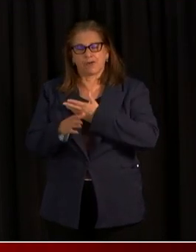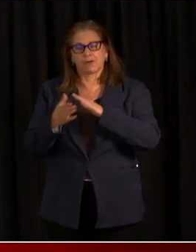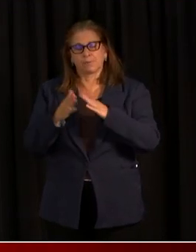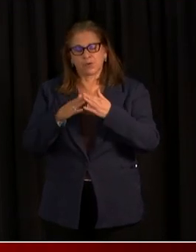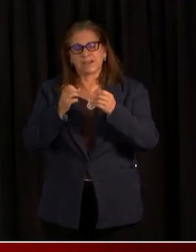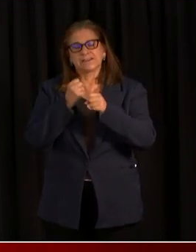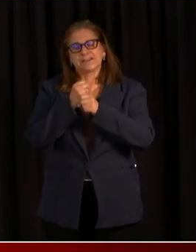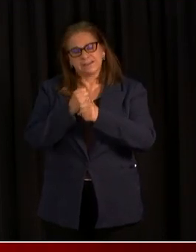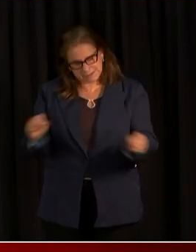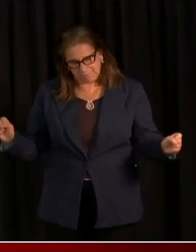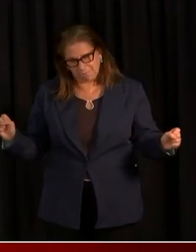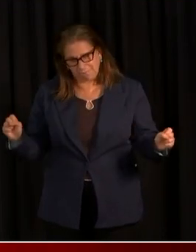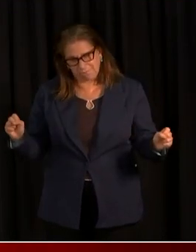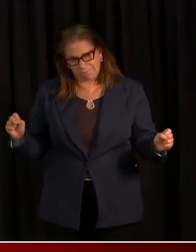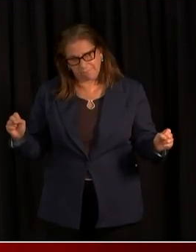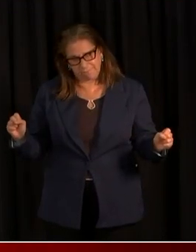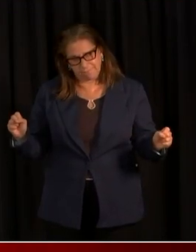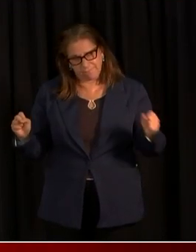Yes, sir.